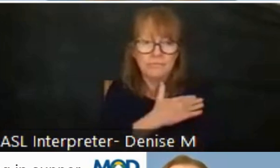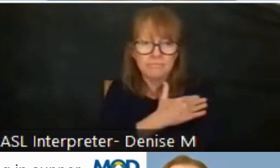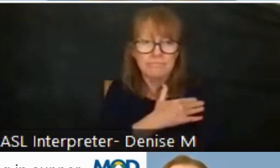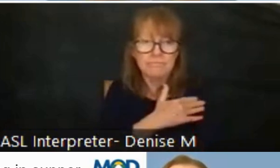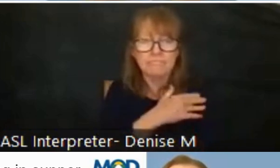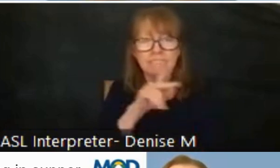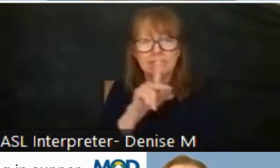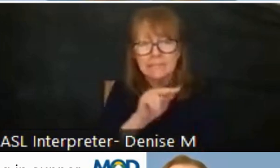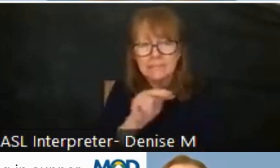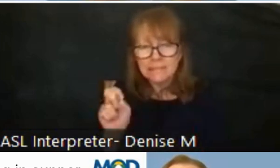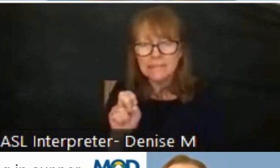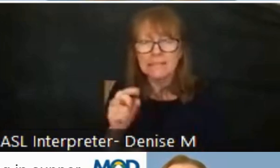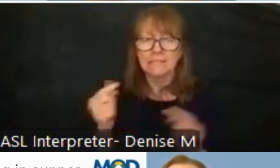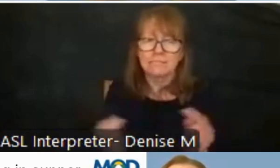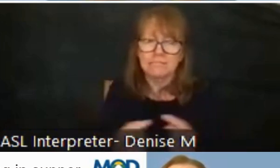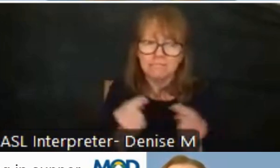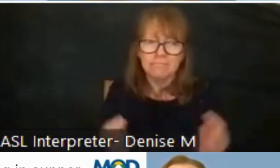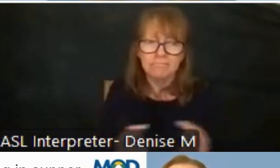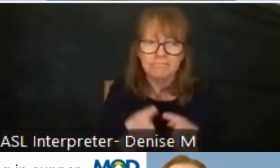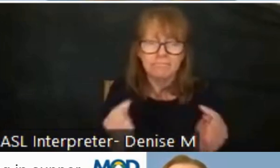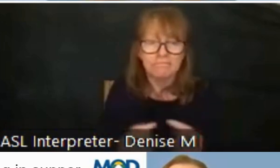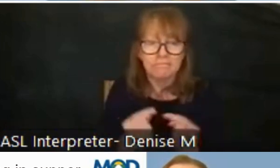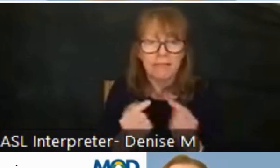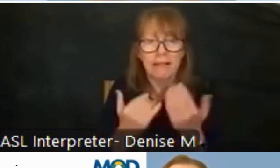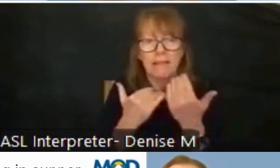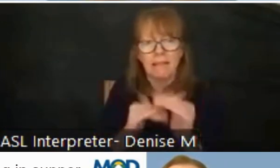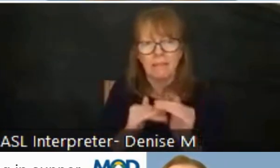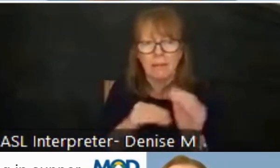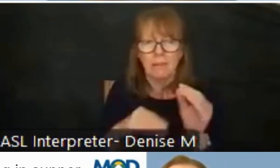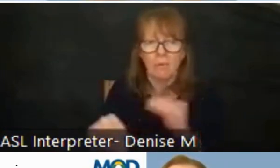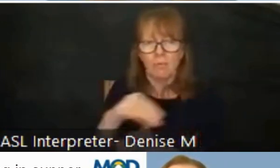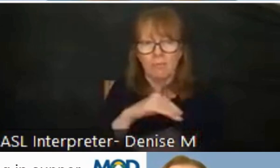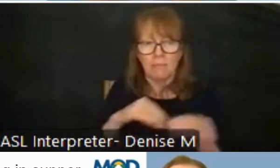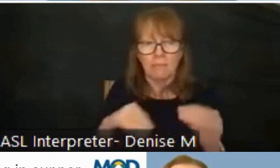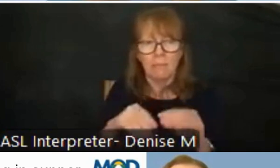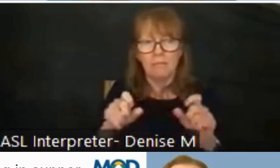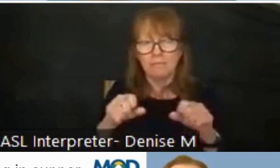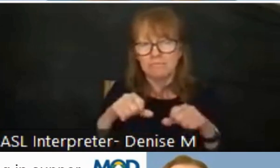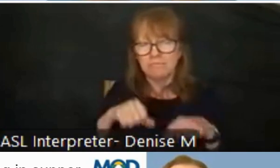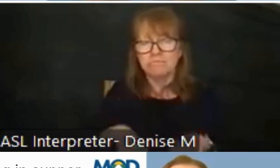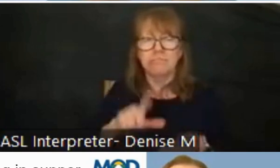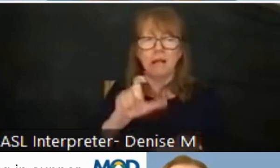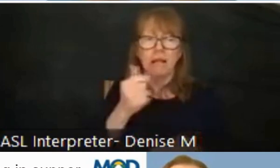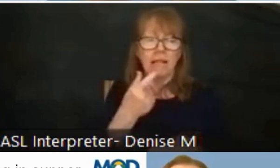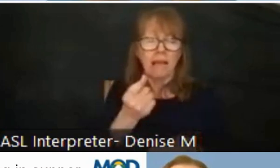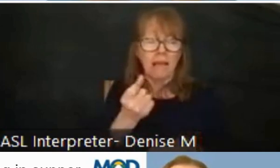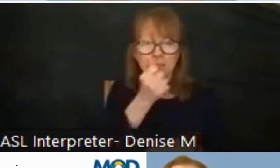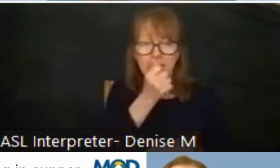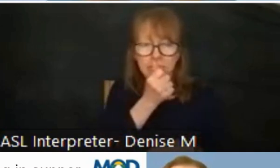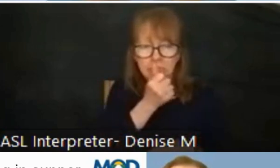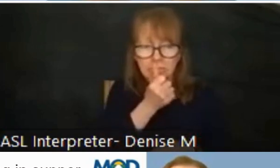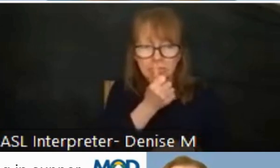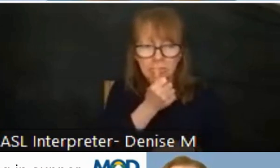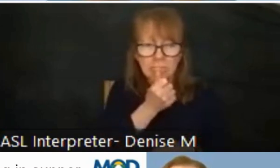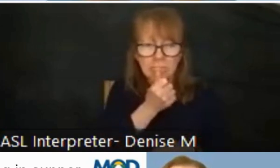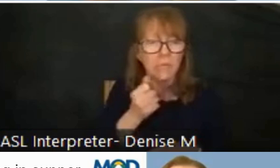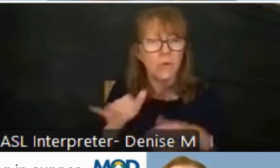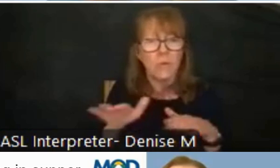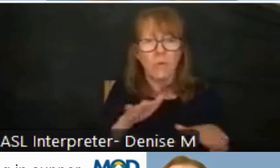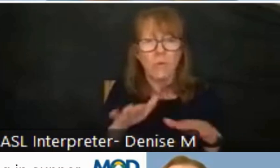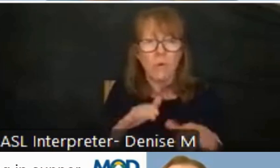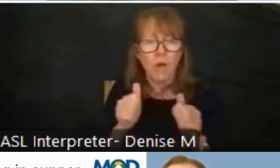her knees and cause limited mobility of her knees, and shooting pains in her legs, she cannot walk more than about 50 feet without stopping to